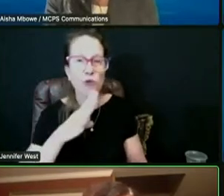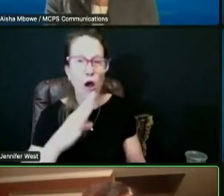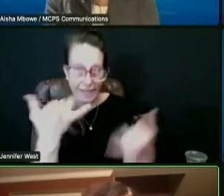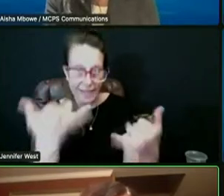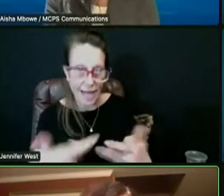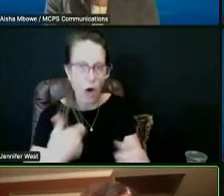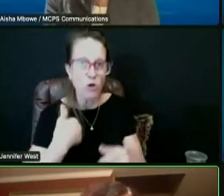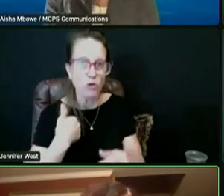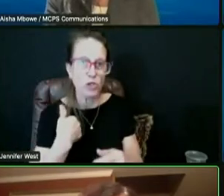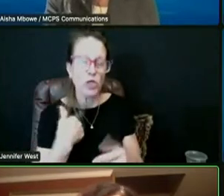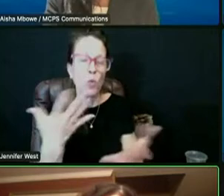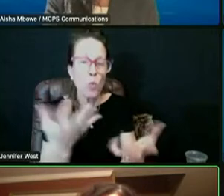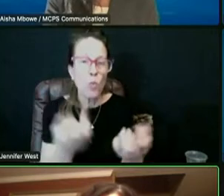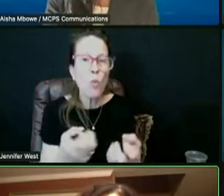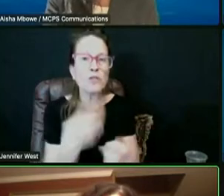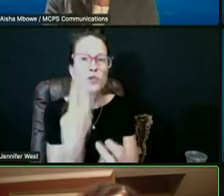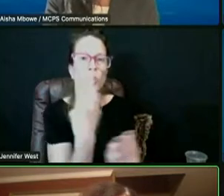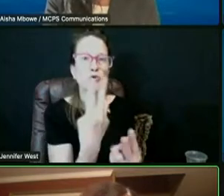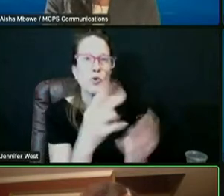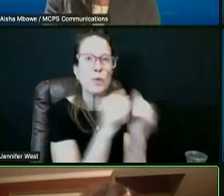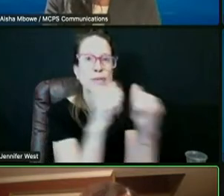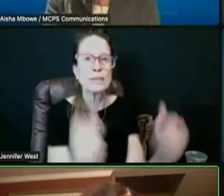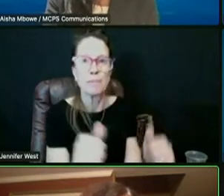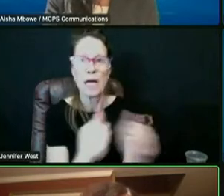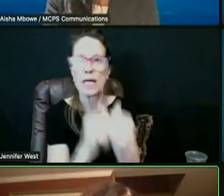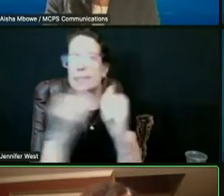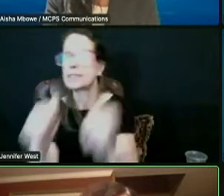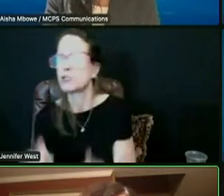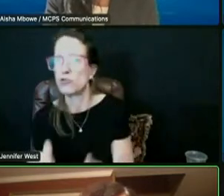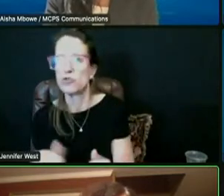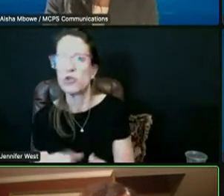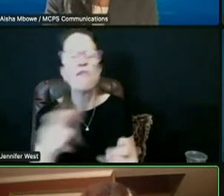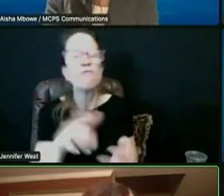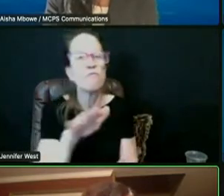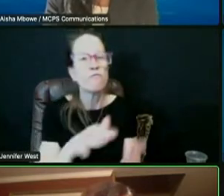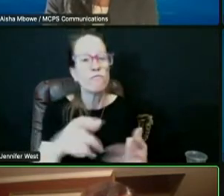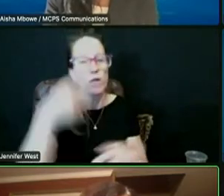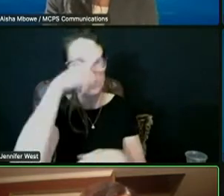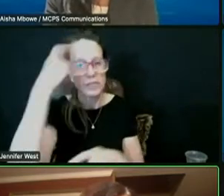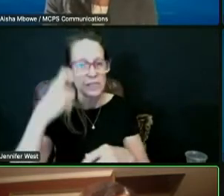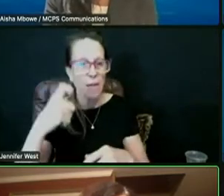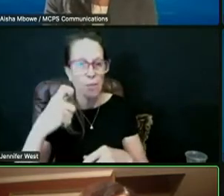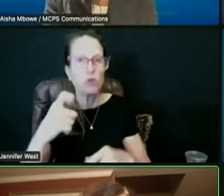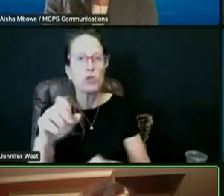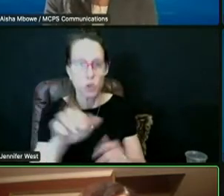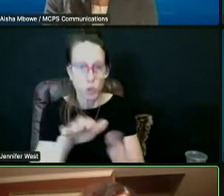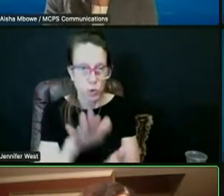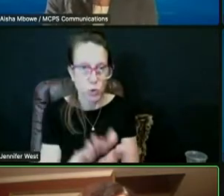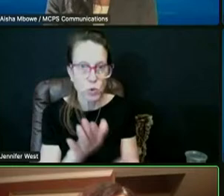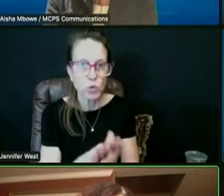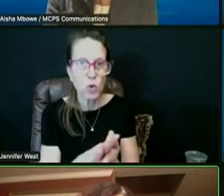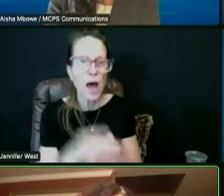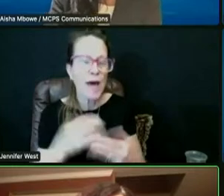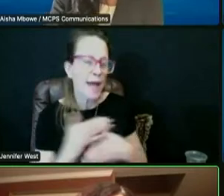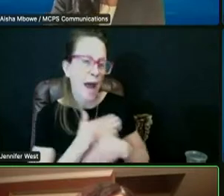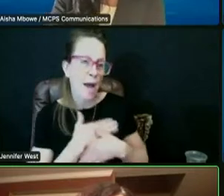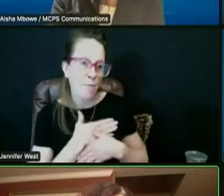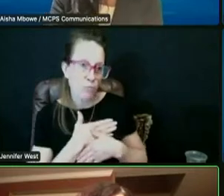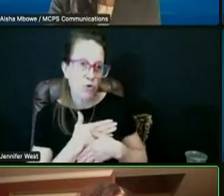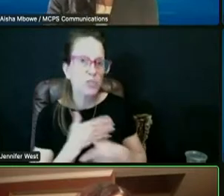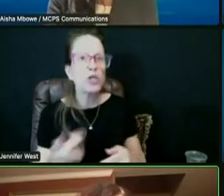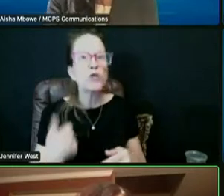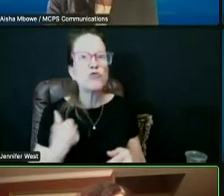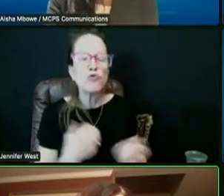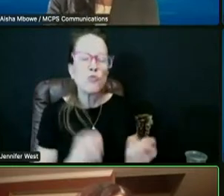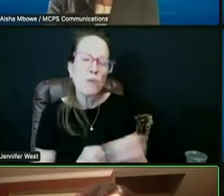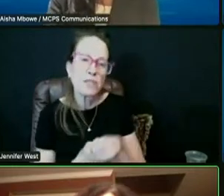two semesters for summer school for credit-bearing courses. But I appreciate your advocating for the non-credit-bearing courses just to